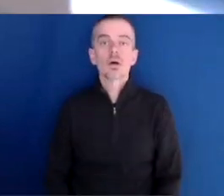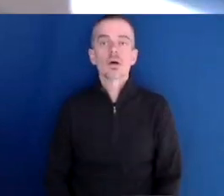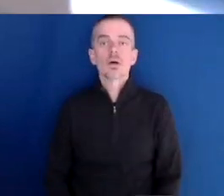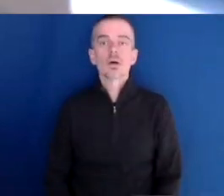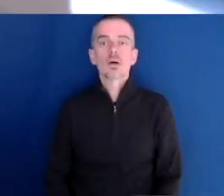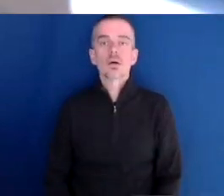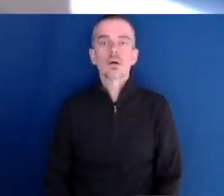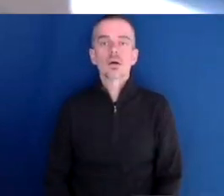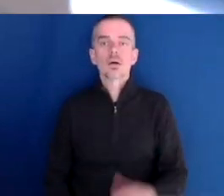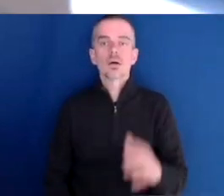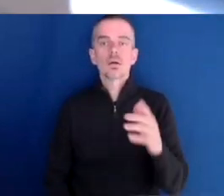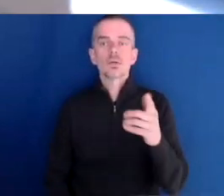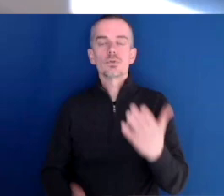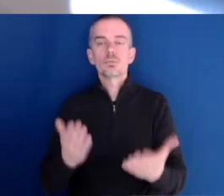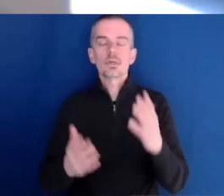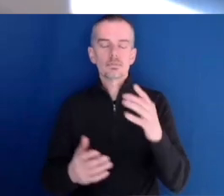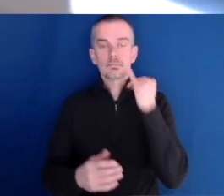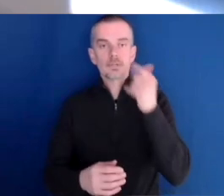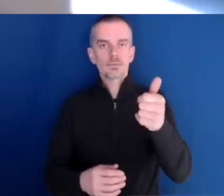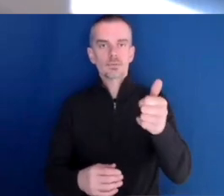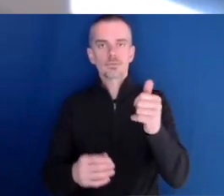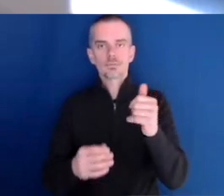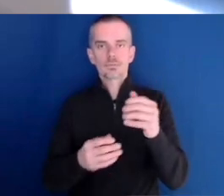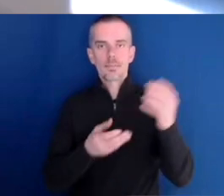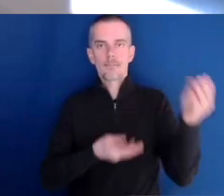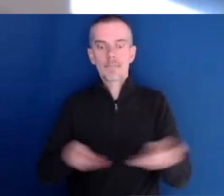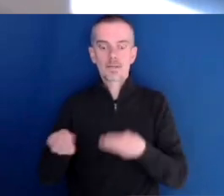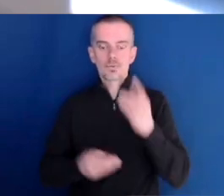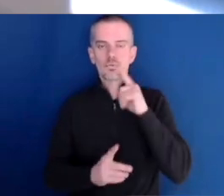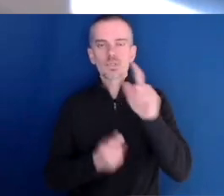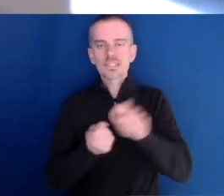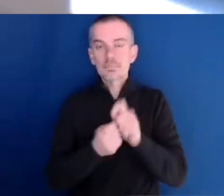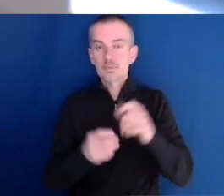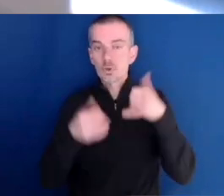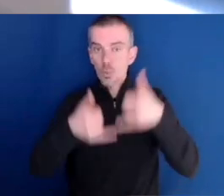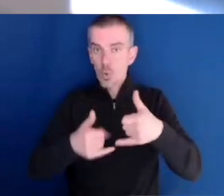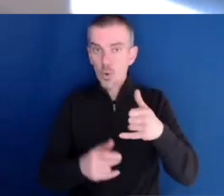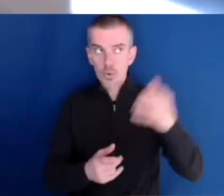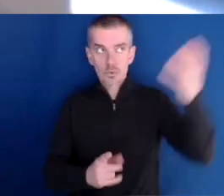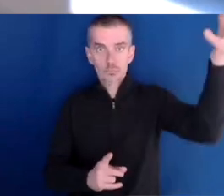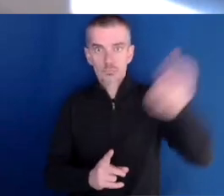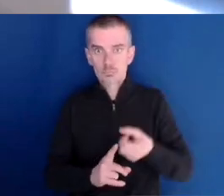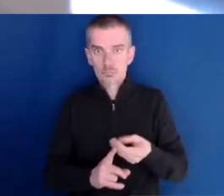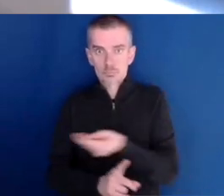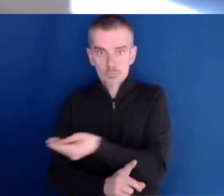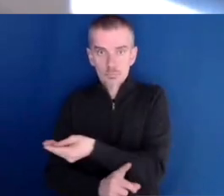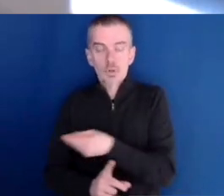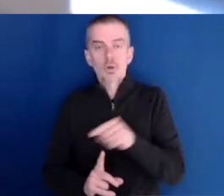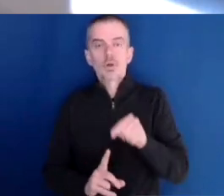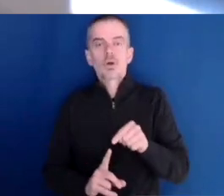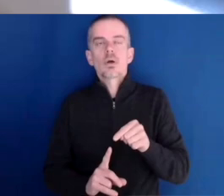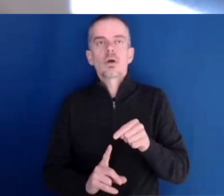You may, say you're a pass-through entity for a specific award, for the site visit, you may want